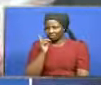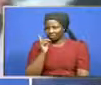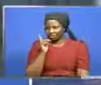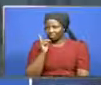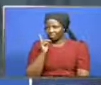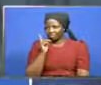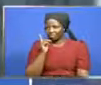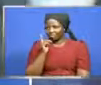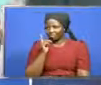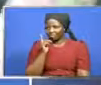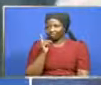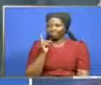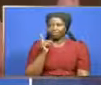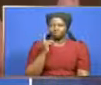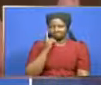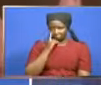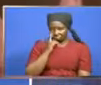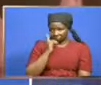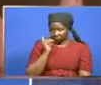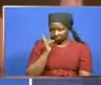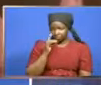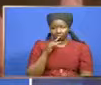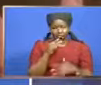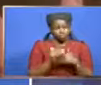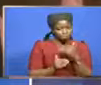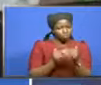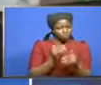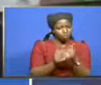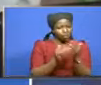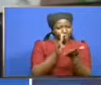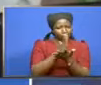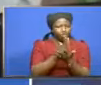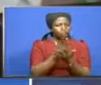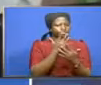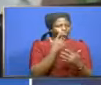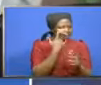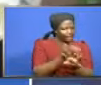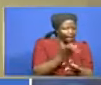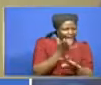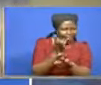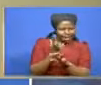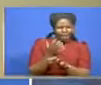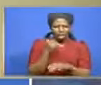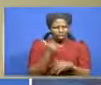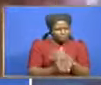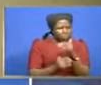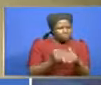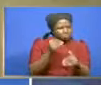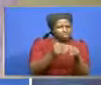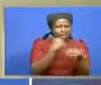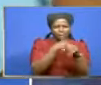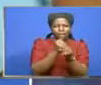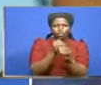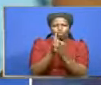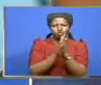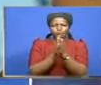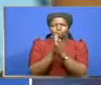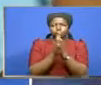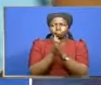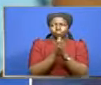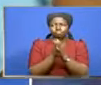As rudimentary as it seems, this process is part of a series of complex stages in the makings of soap.